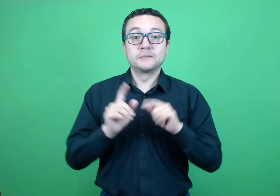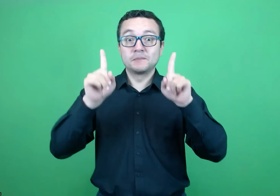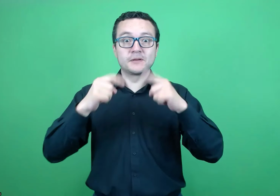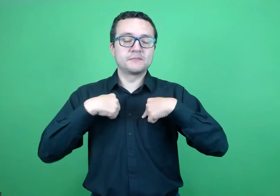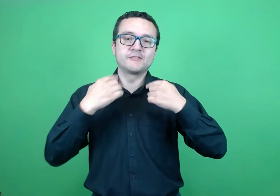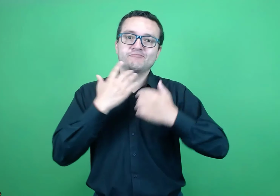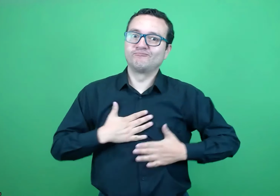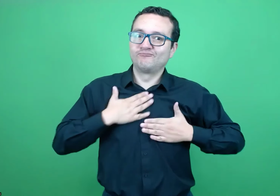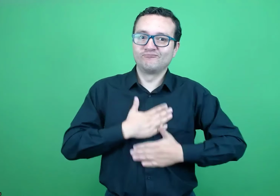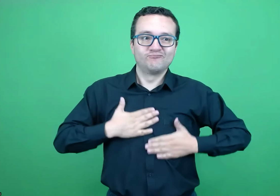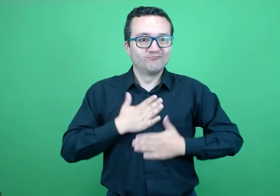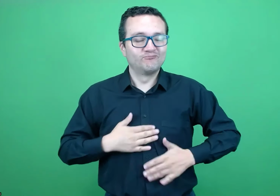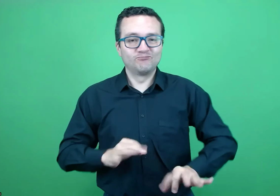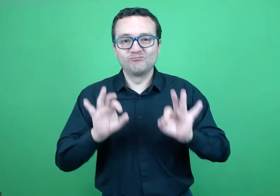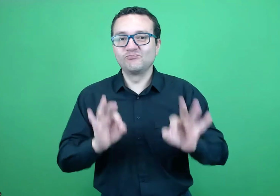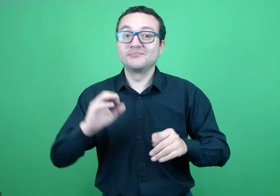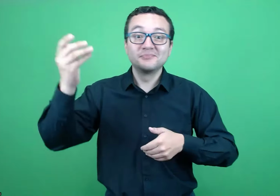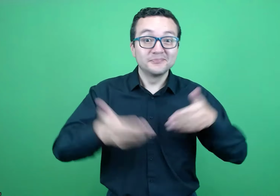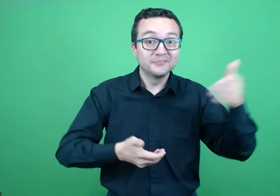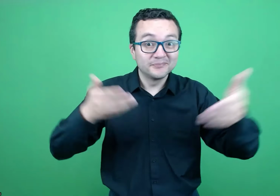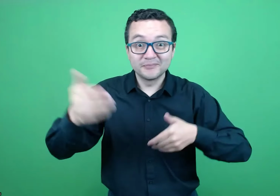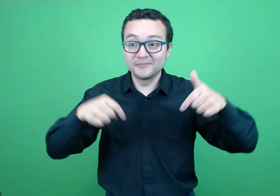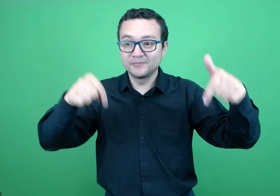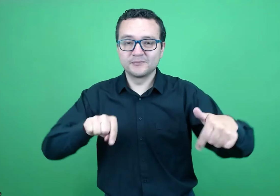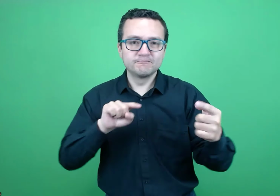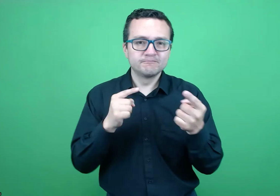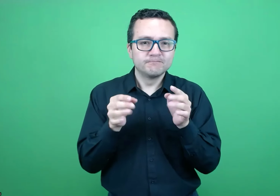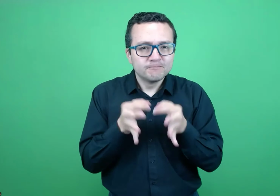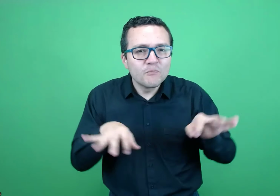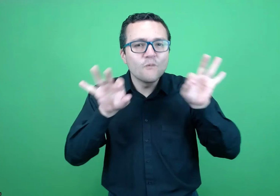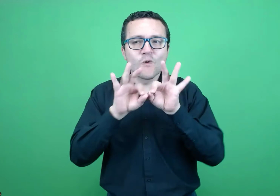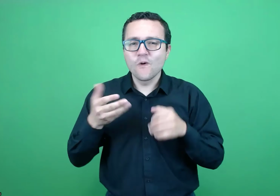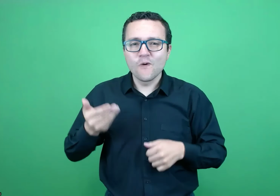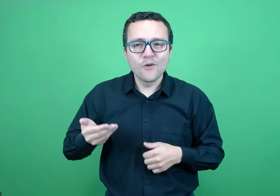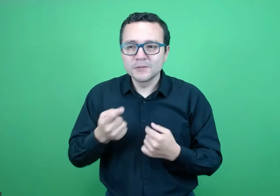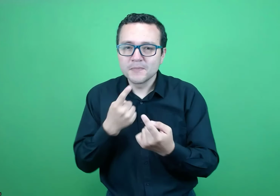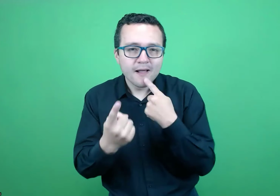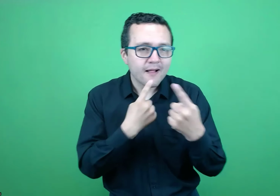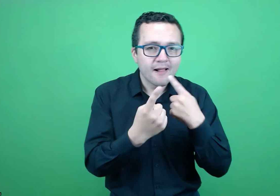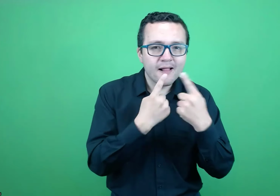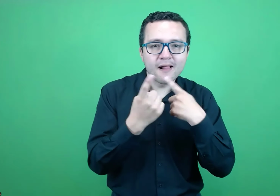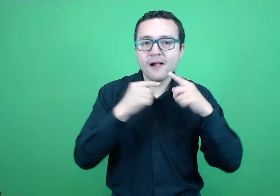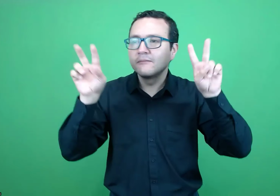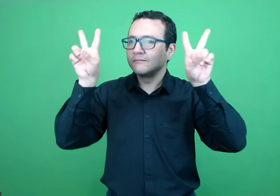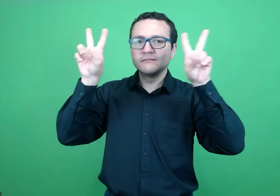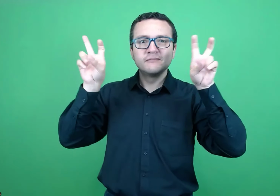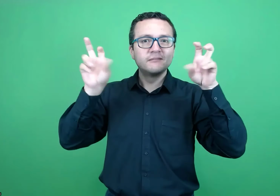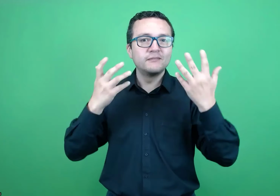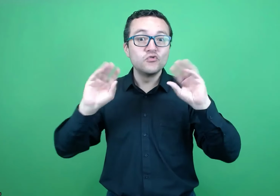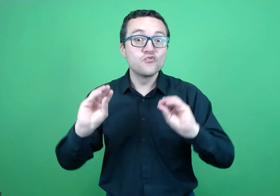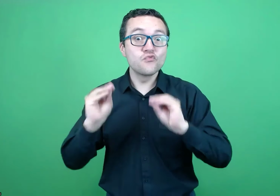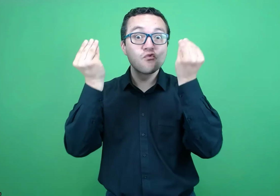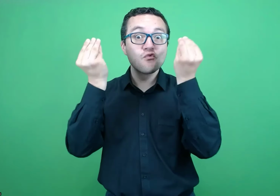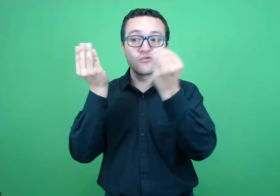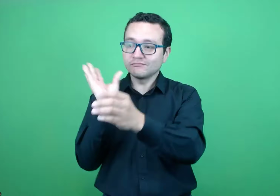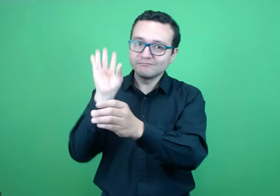important conversation about getting youth involved with the Global Disability Summit. Personally,